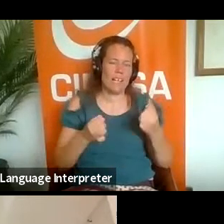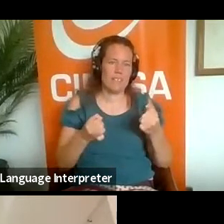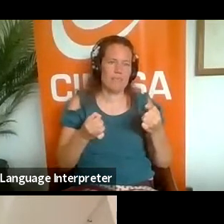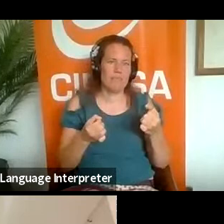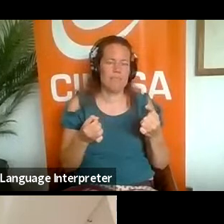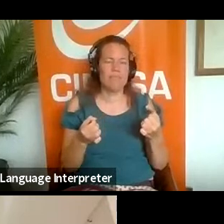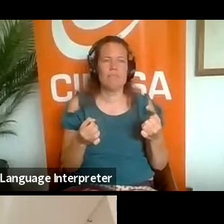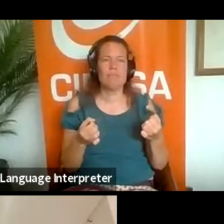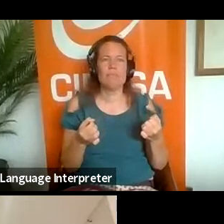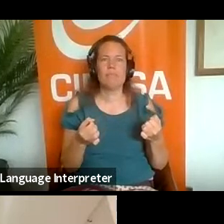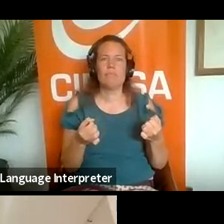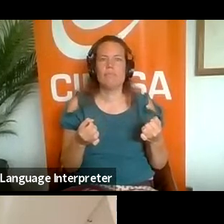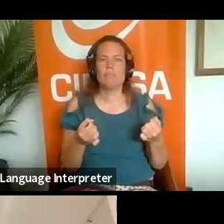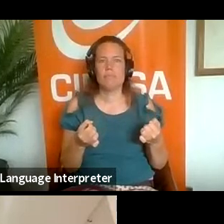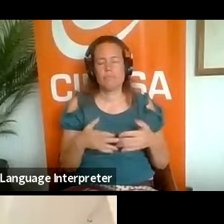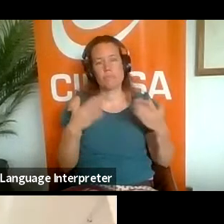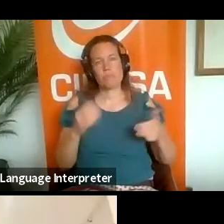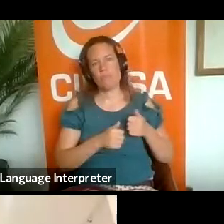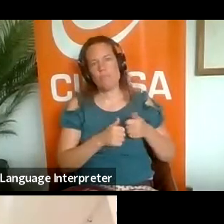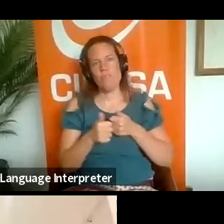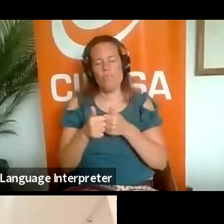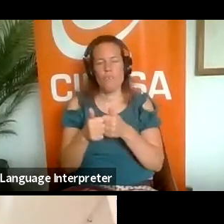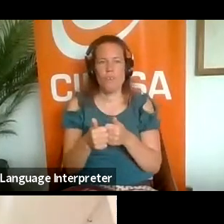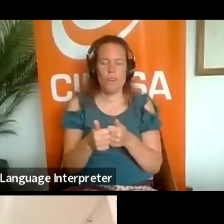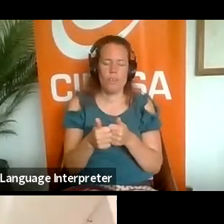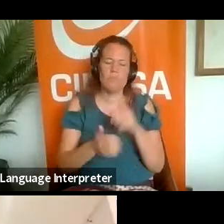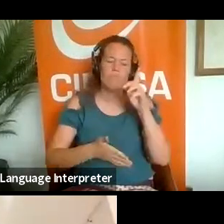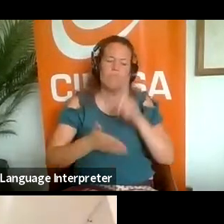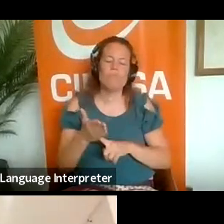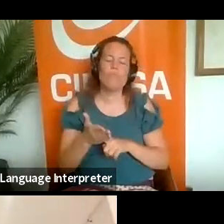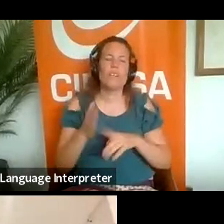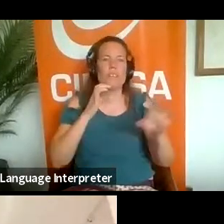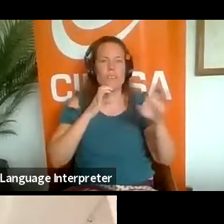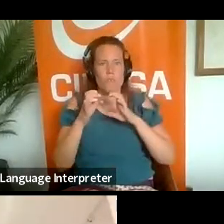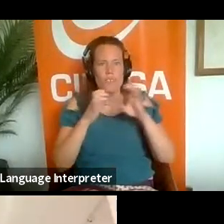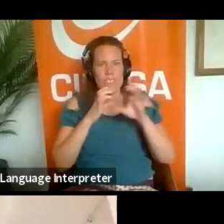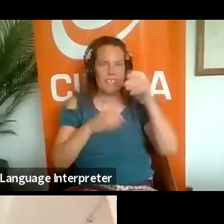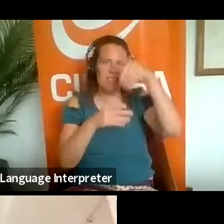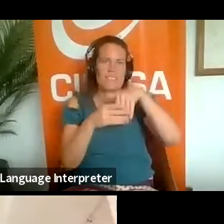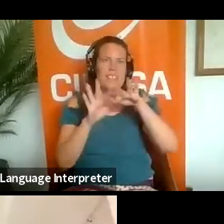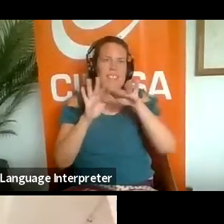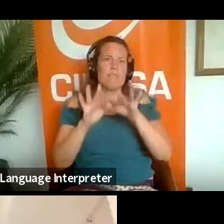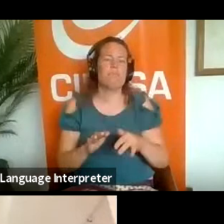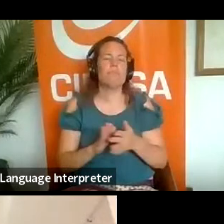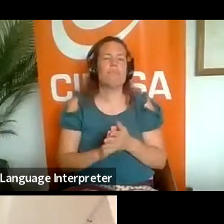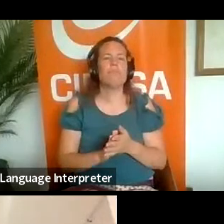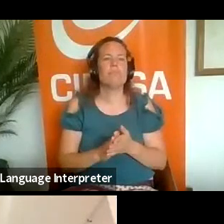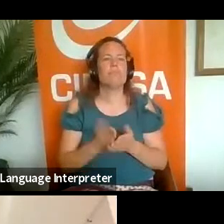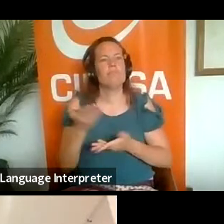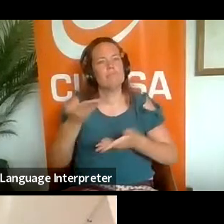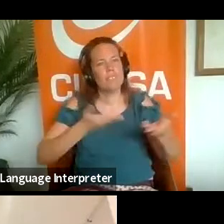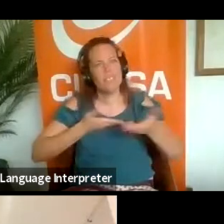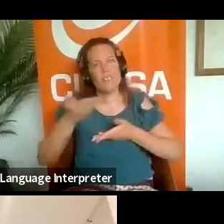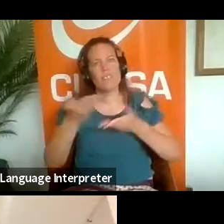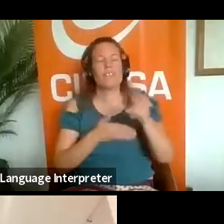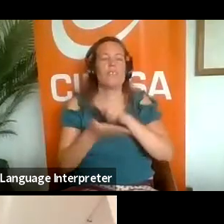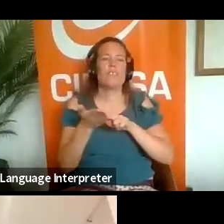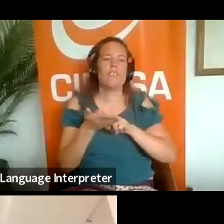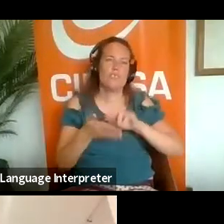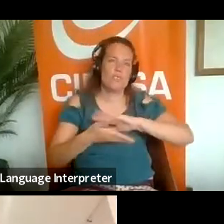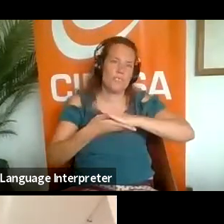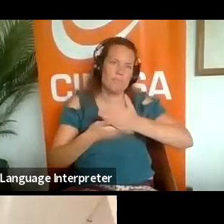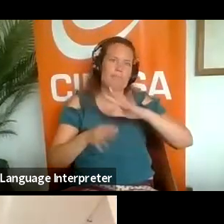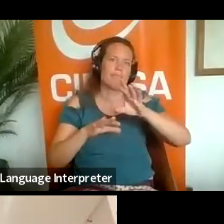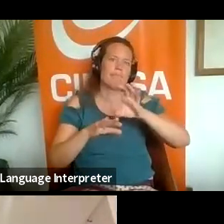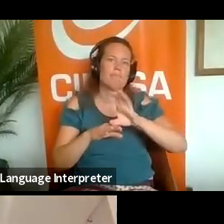just follow what conversations they're having, interactions they're having using those devices. All